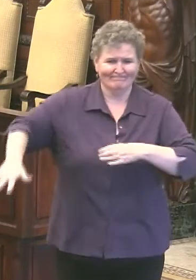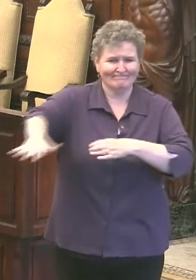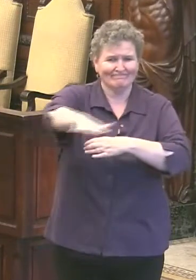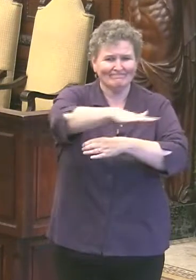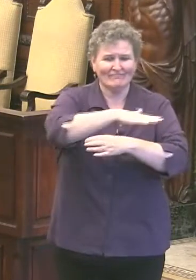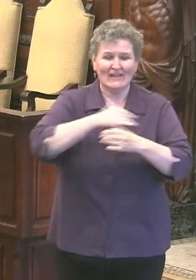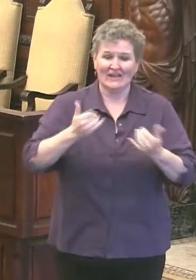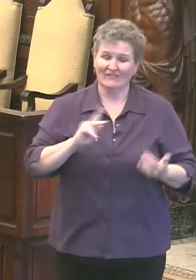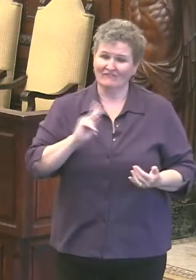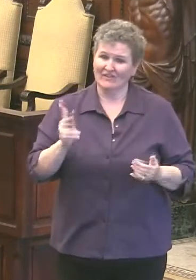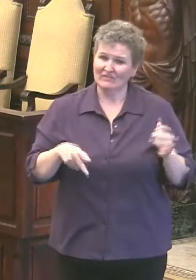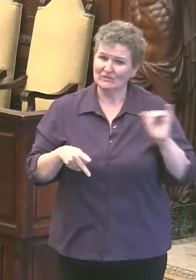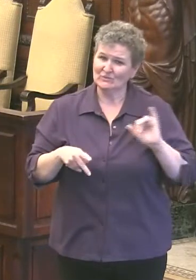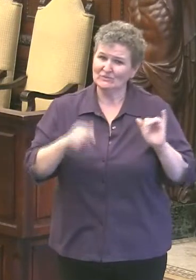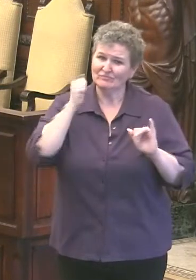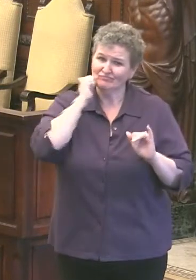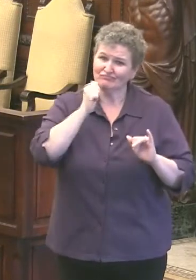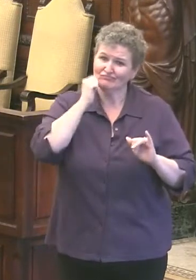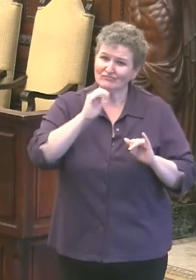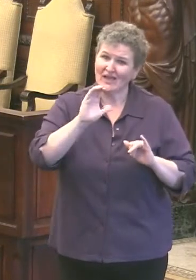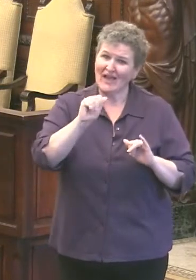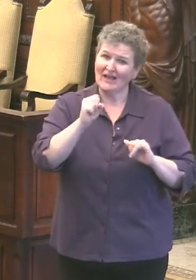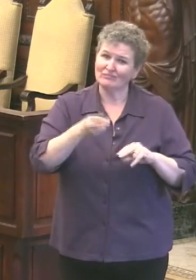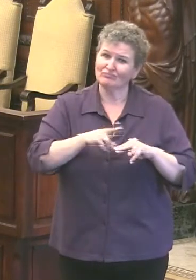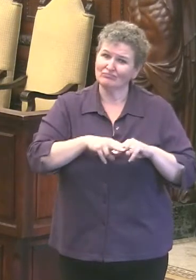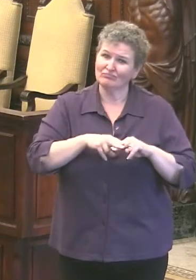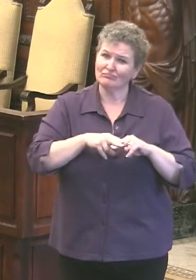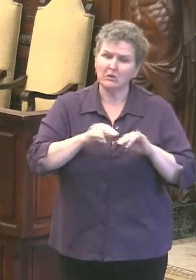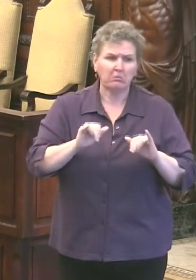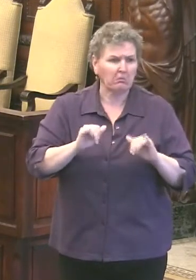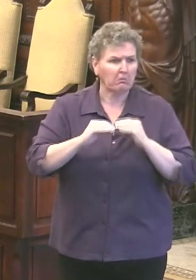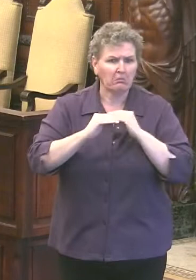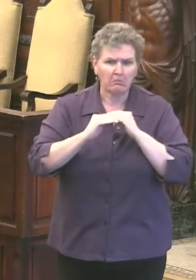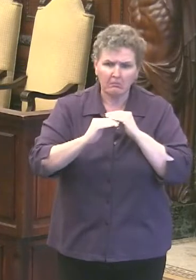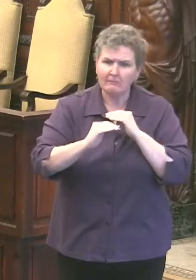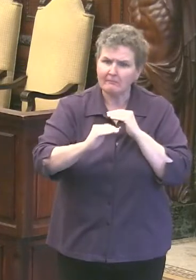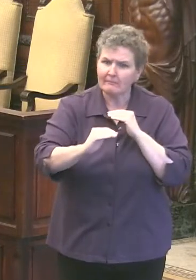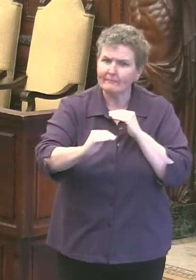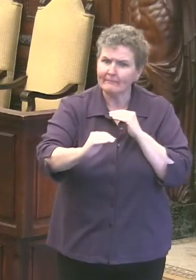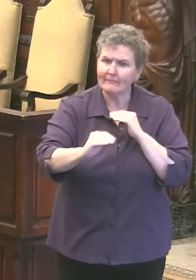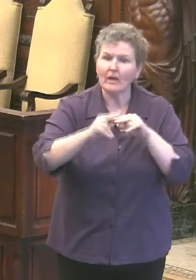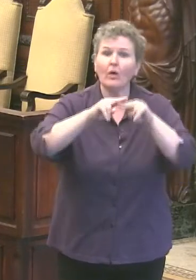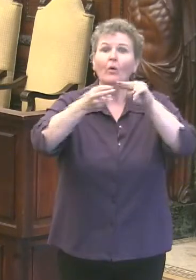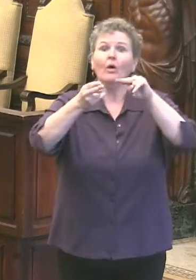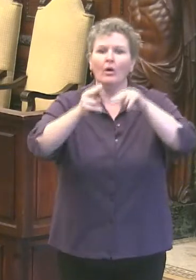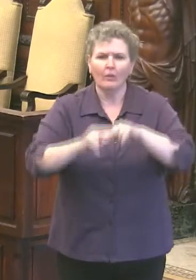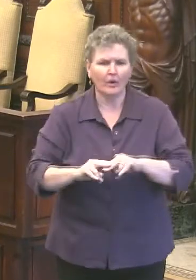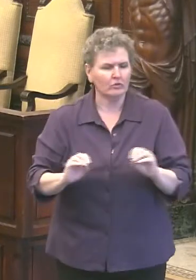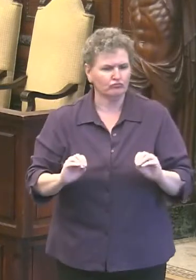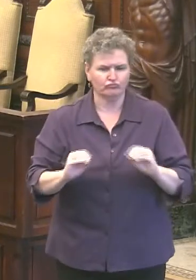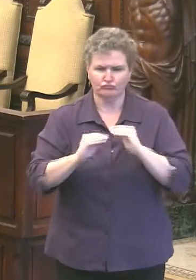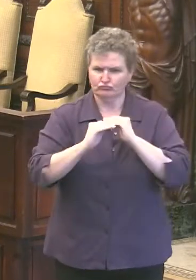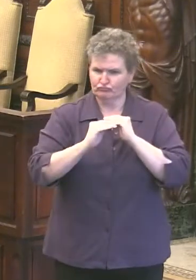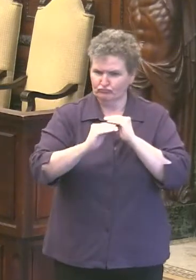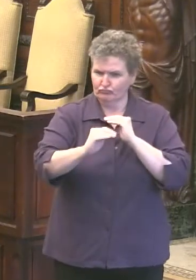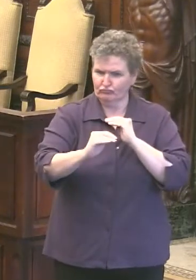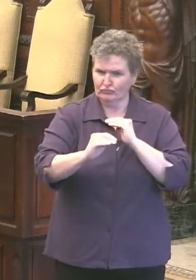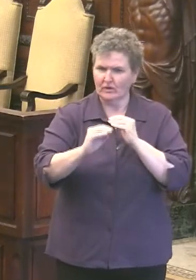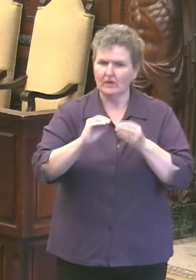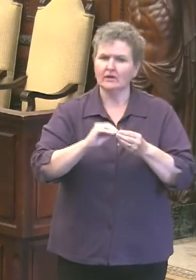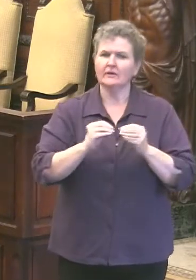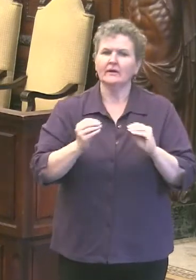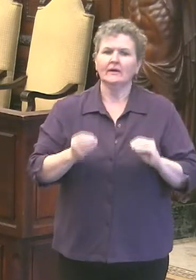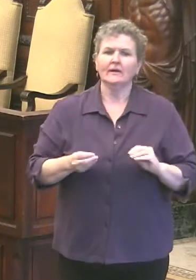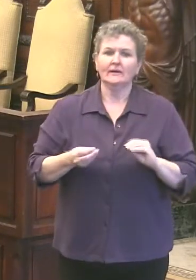our daily case counts in the past week have been stable, neither rising nor falling. So here are the numbers with the background. In